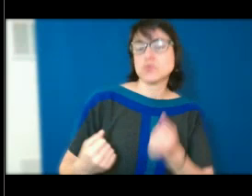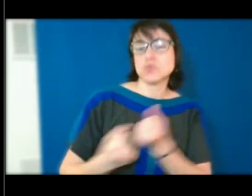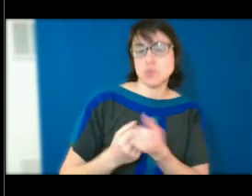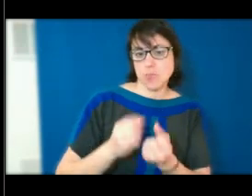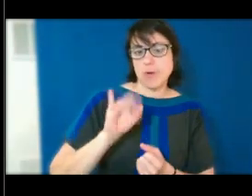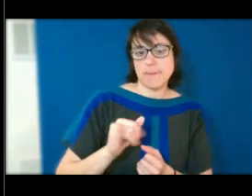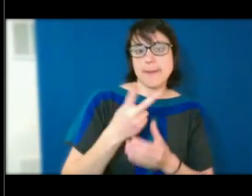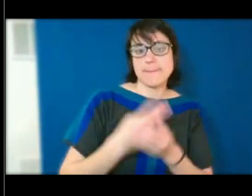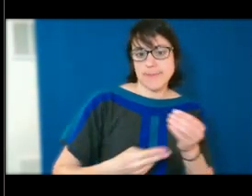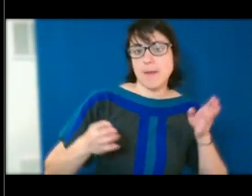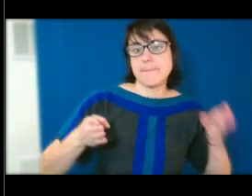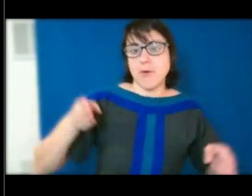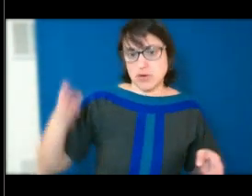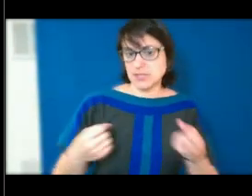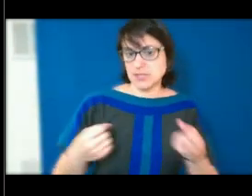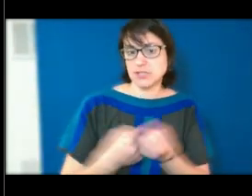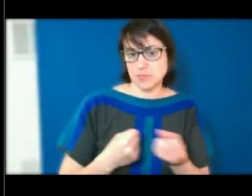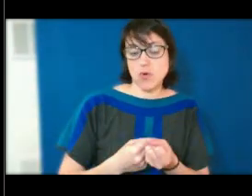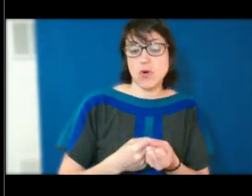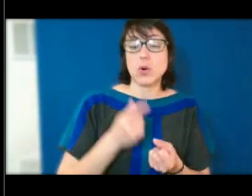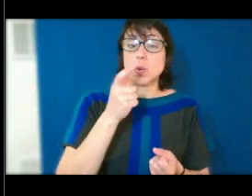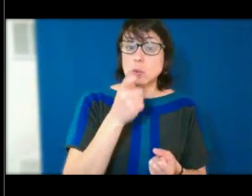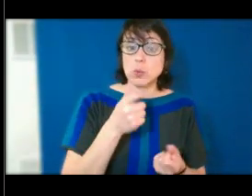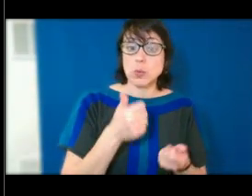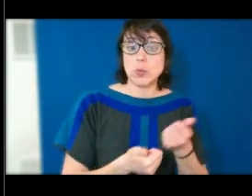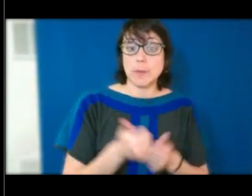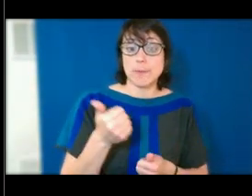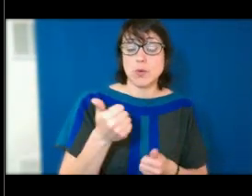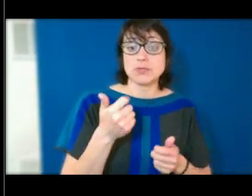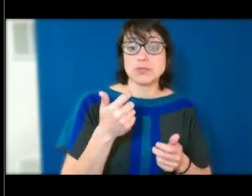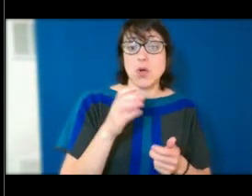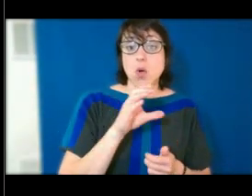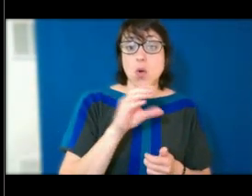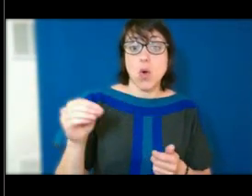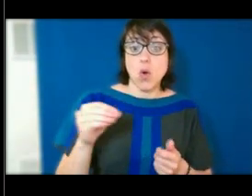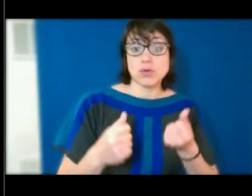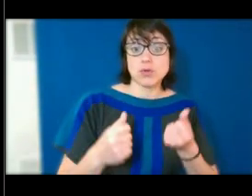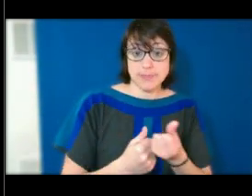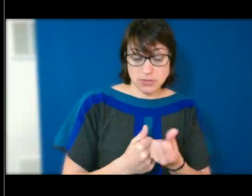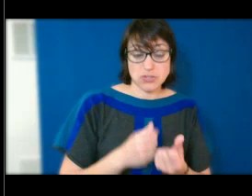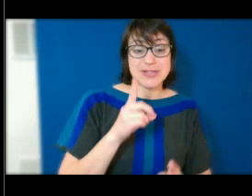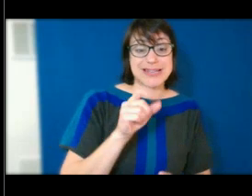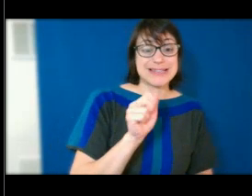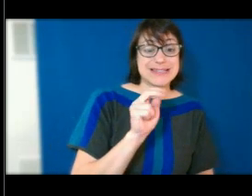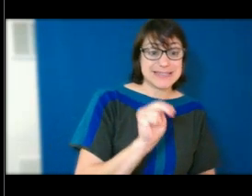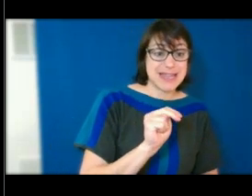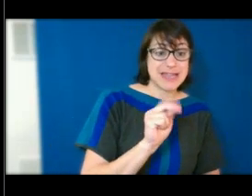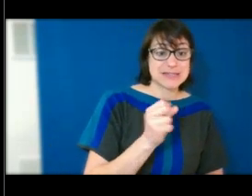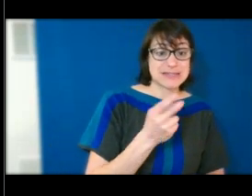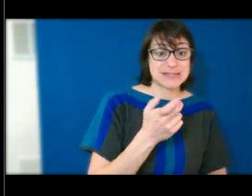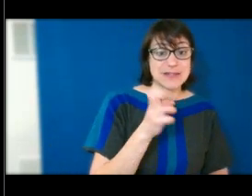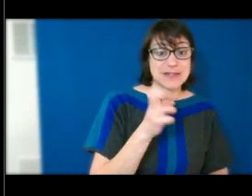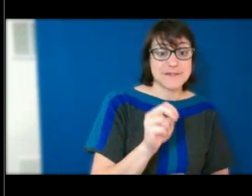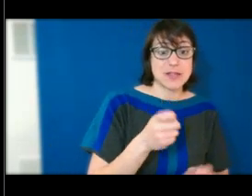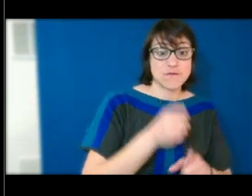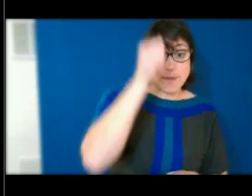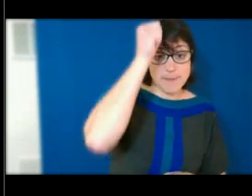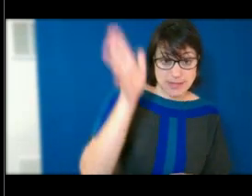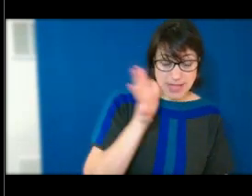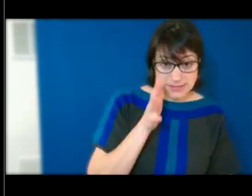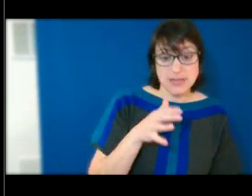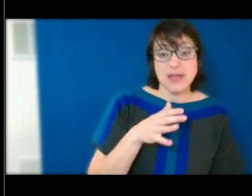major co-sponsors on that were Dan Sullivan, Republican from Alaska, Sheldon Whitehouse, Democrat from Rhode